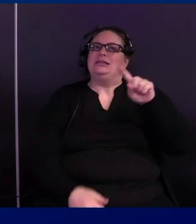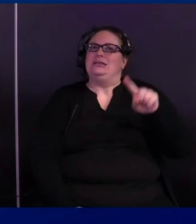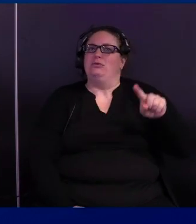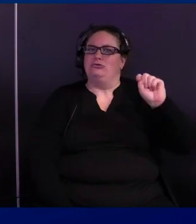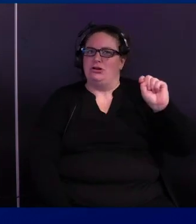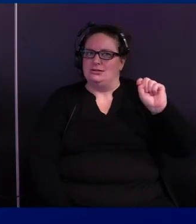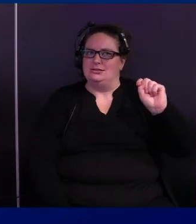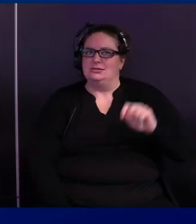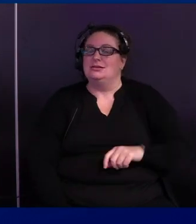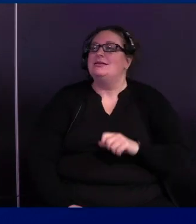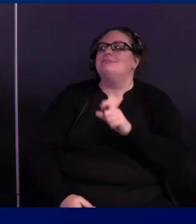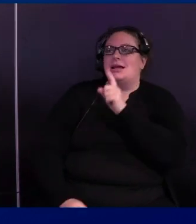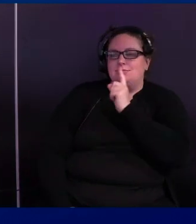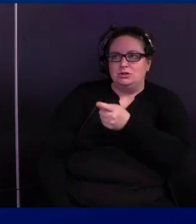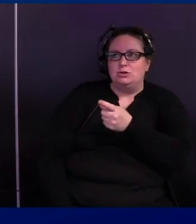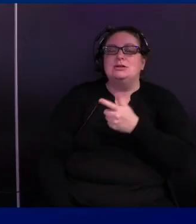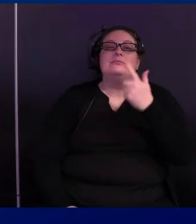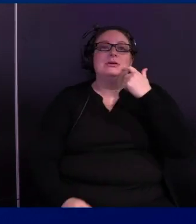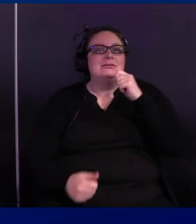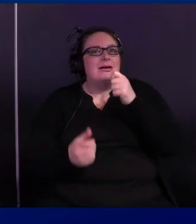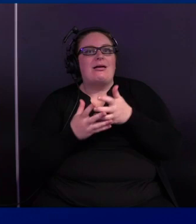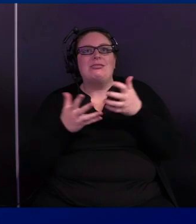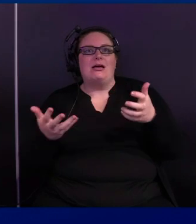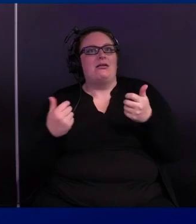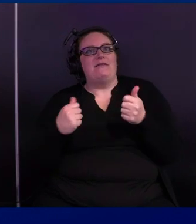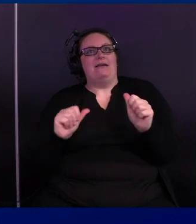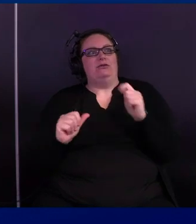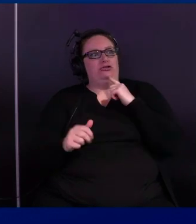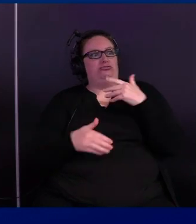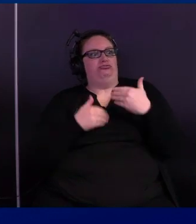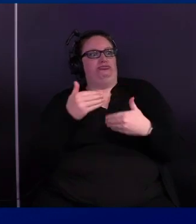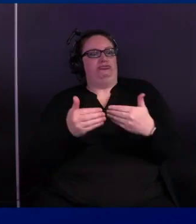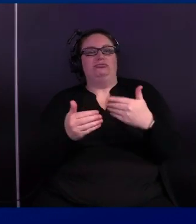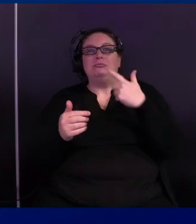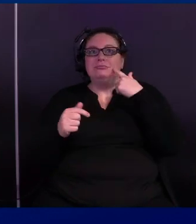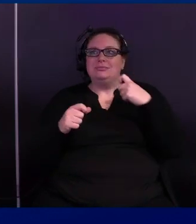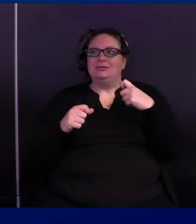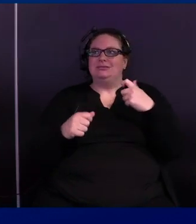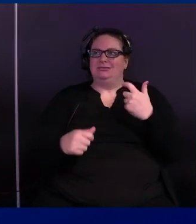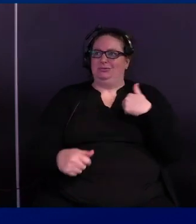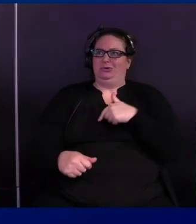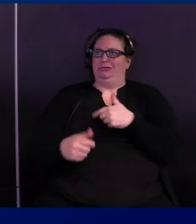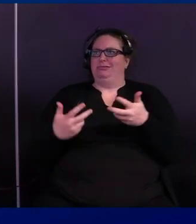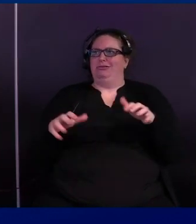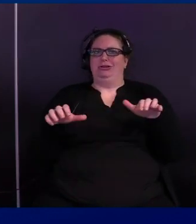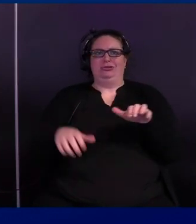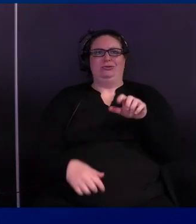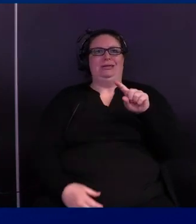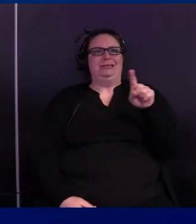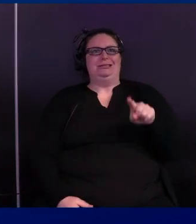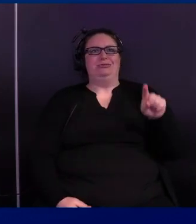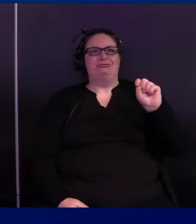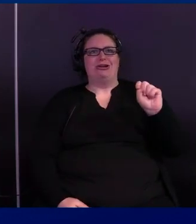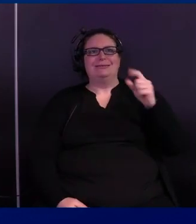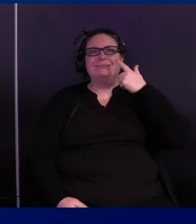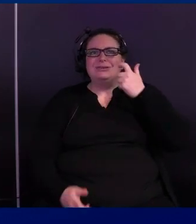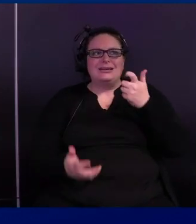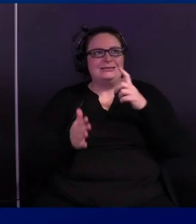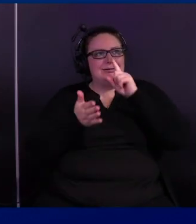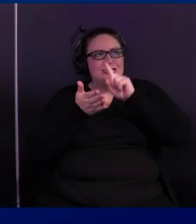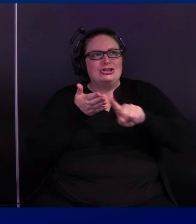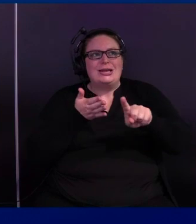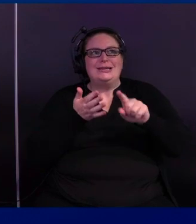it's not a lot of effort to get this going, and then you can say, oh, well, we're kind of doing zero trust a little bit because this is checking each and